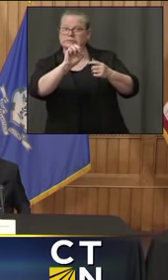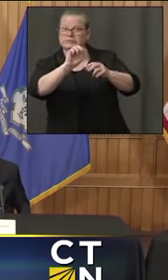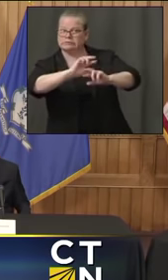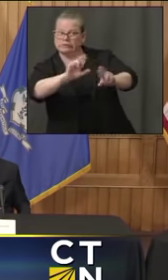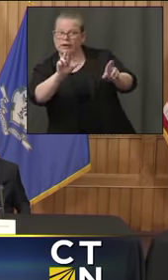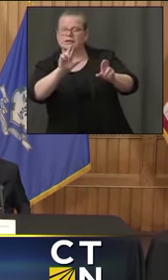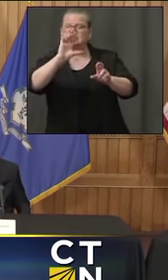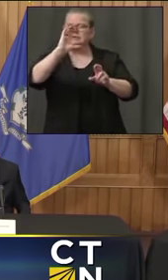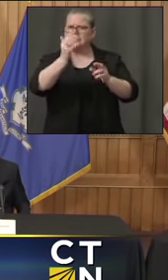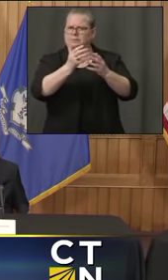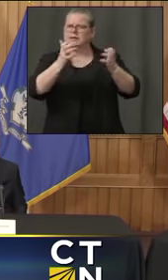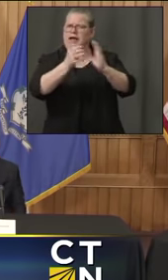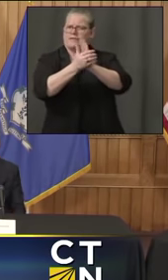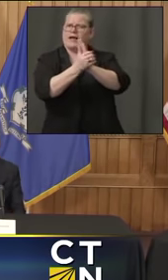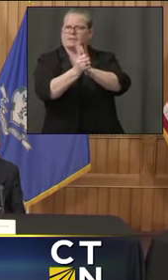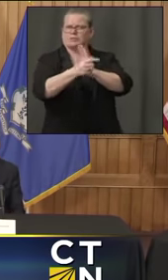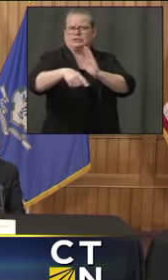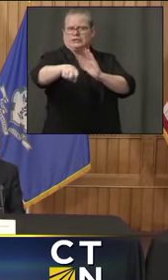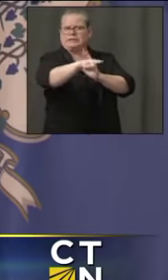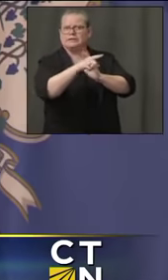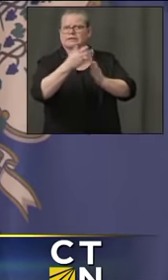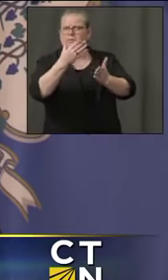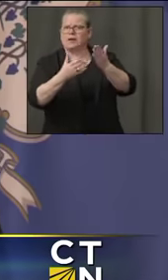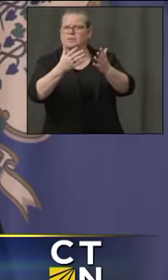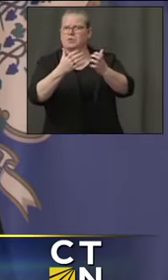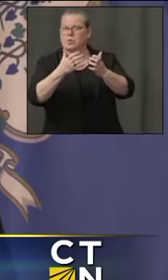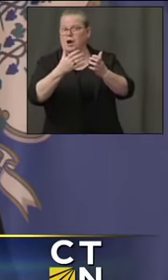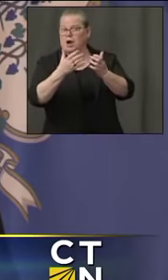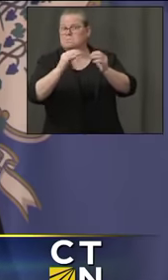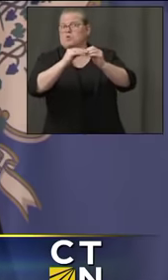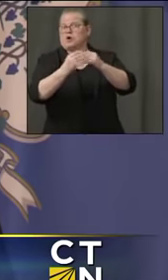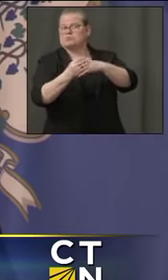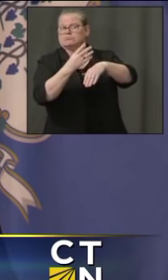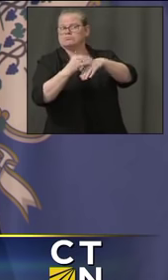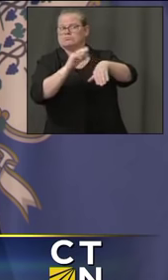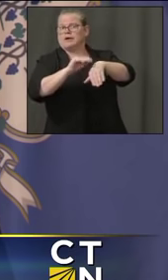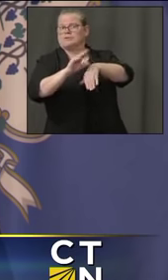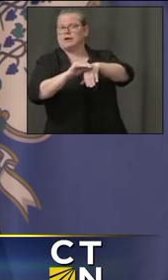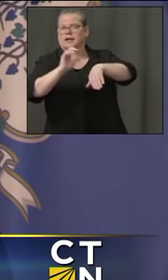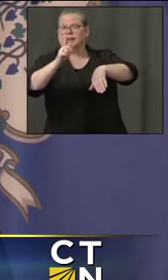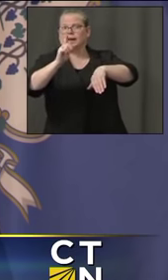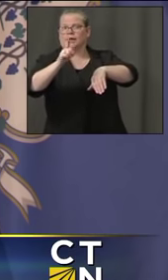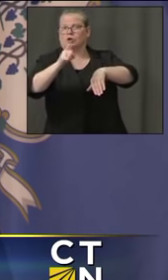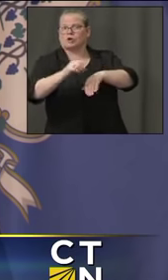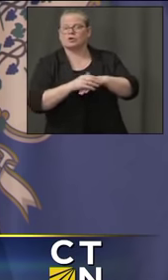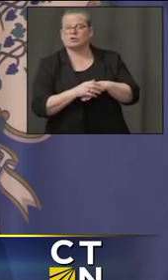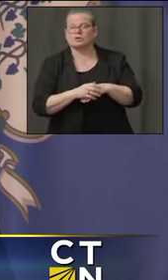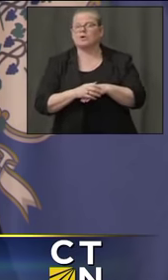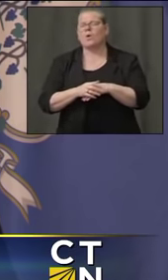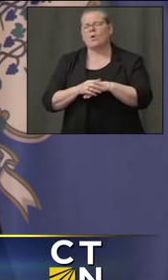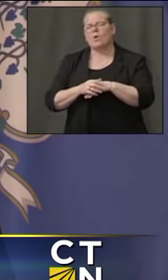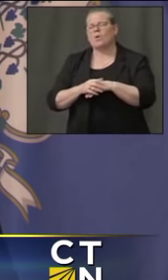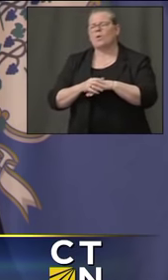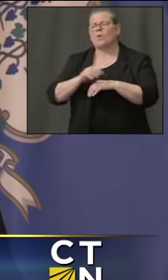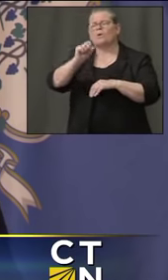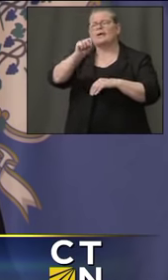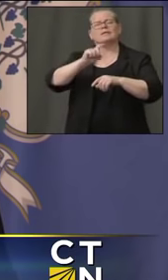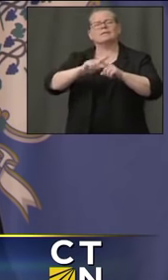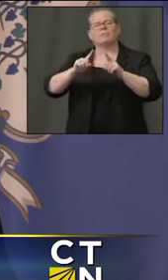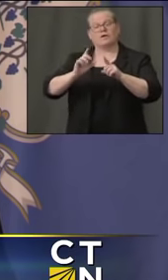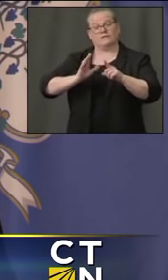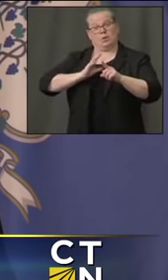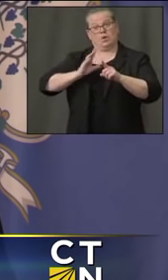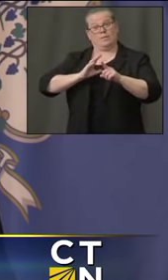later on. Yeah, on a very informal basis, absolutely, Ken. Starting with Dr. Koh. He's